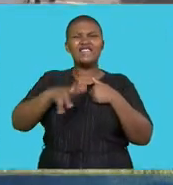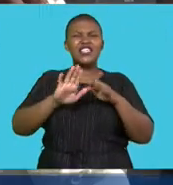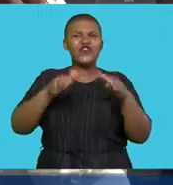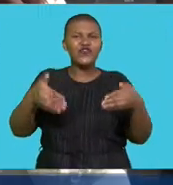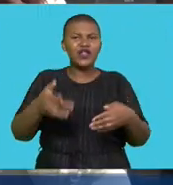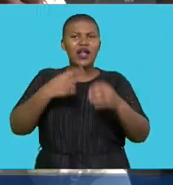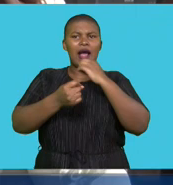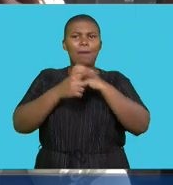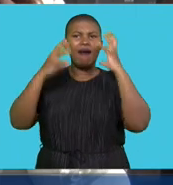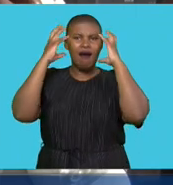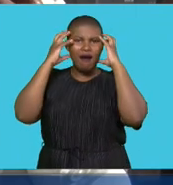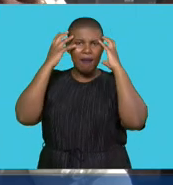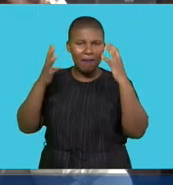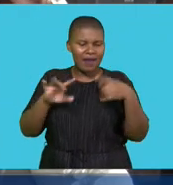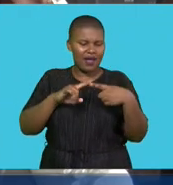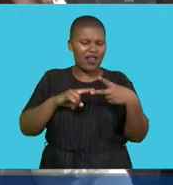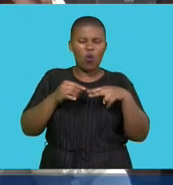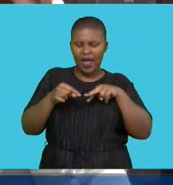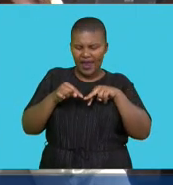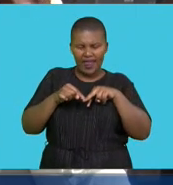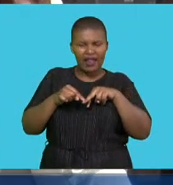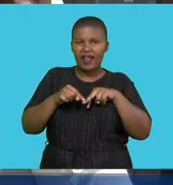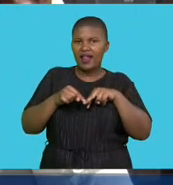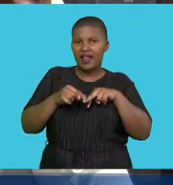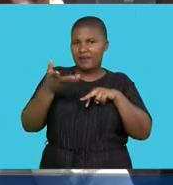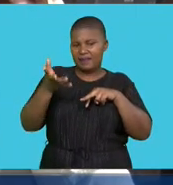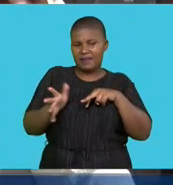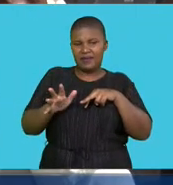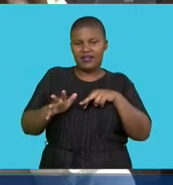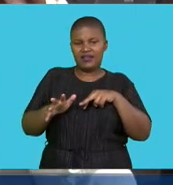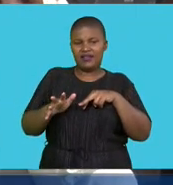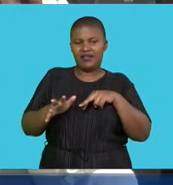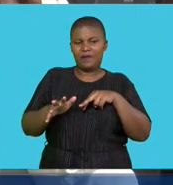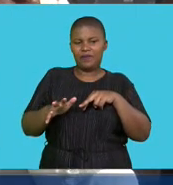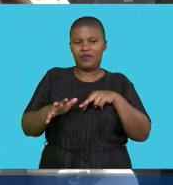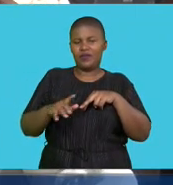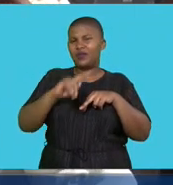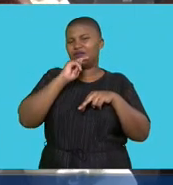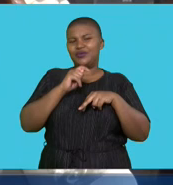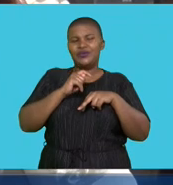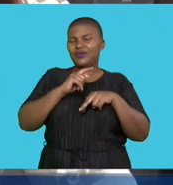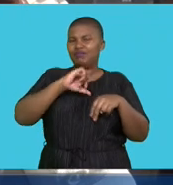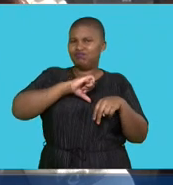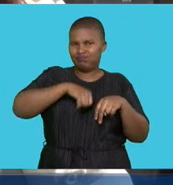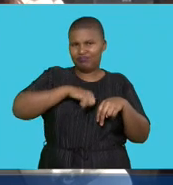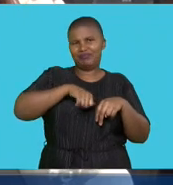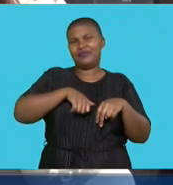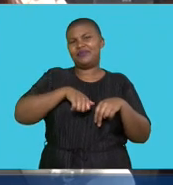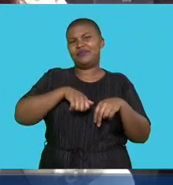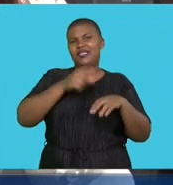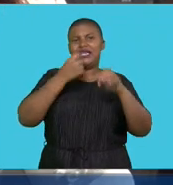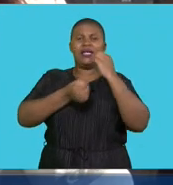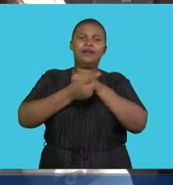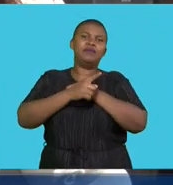and I think it's a nail or whatsoever. It's a very touchy, heartbreaking situation